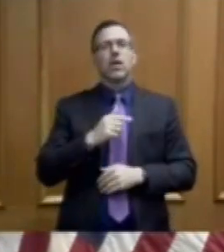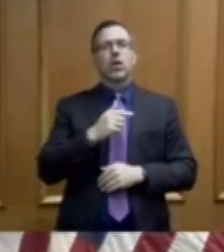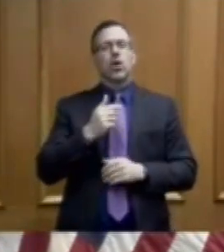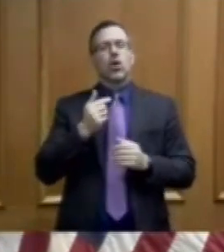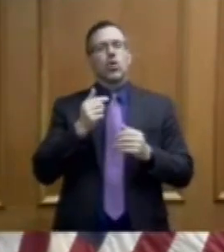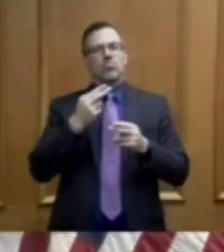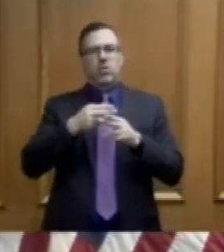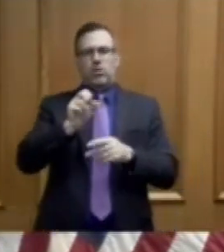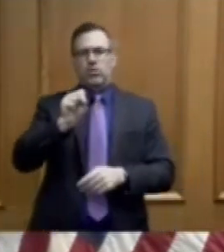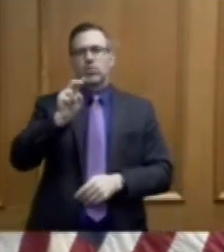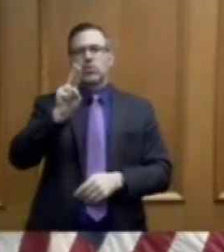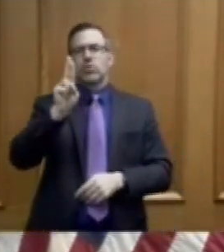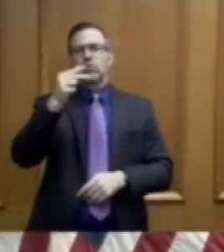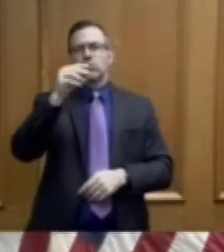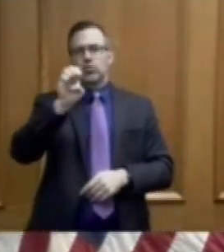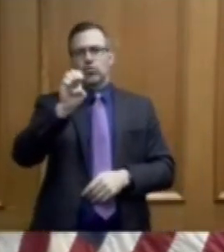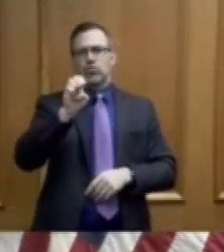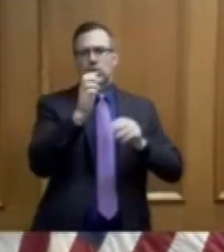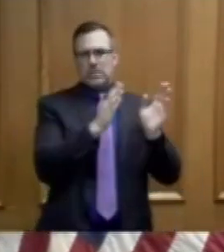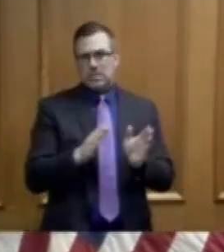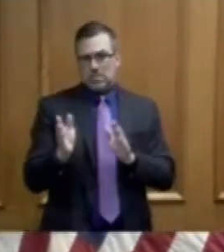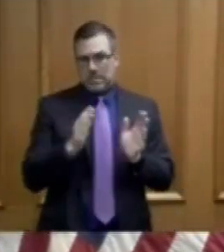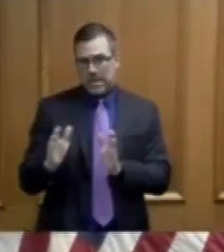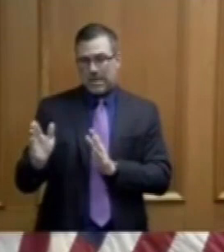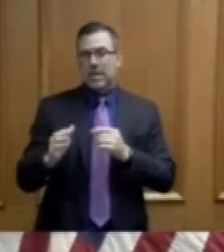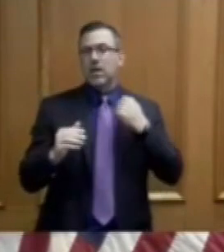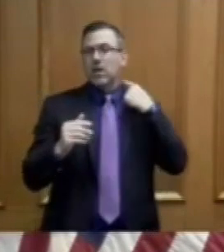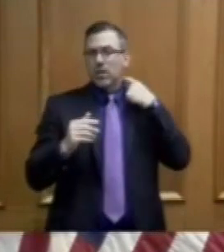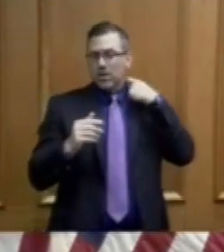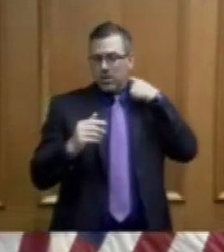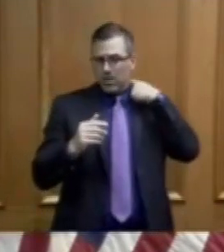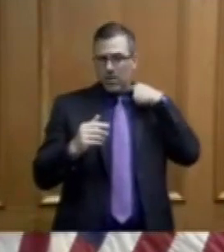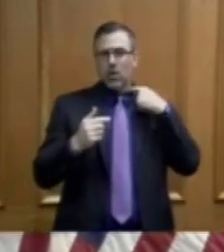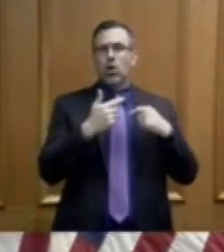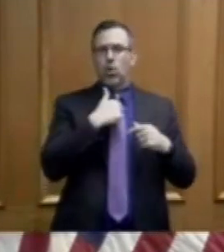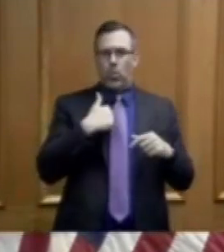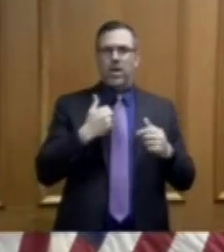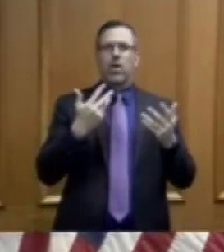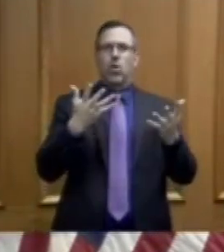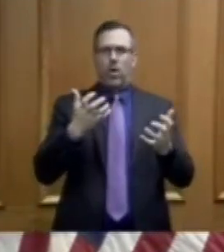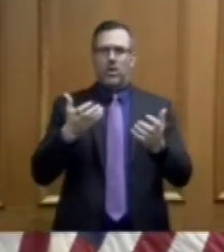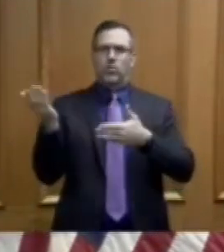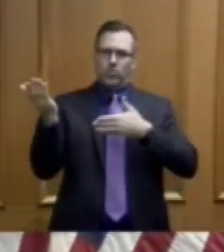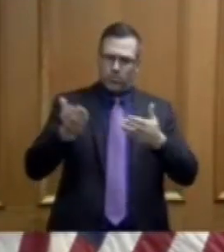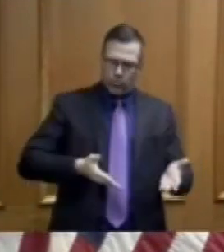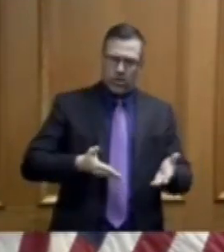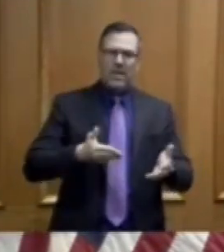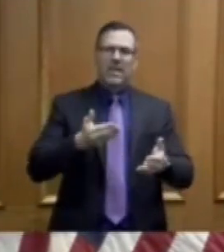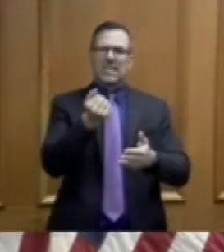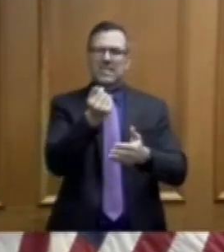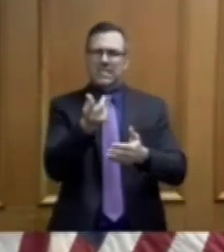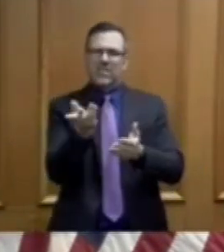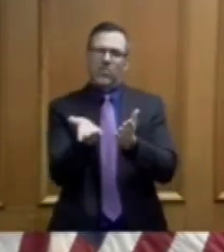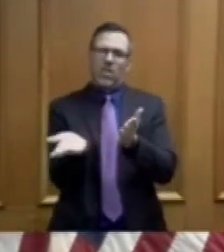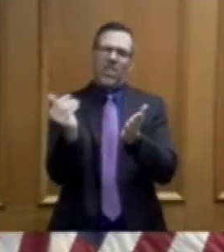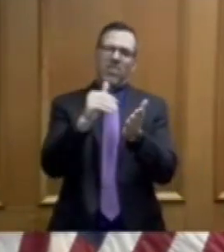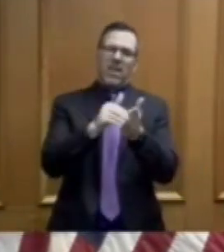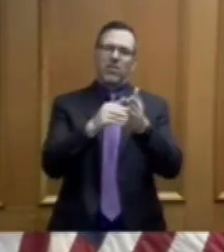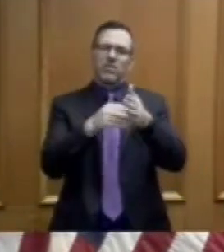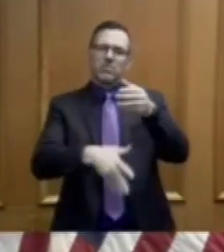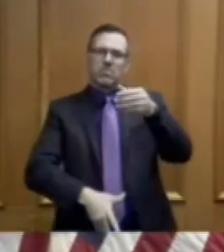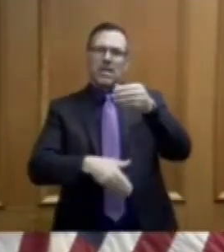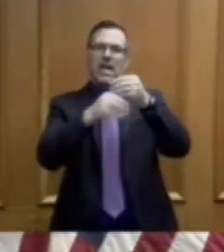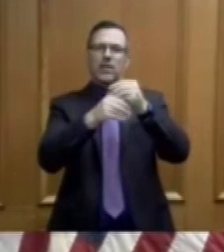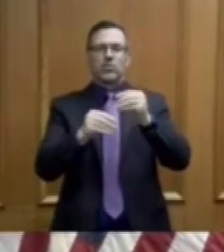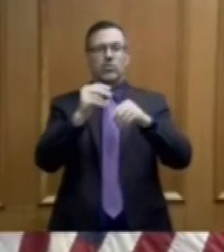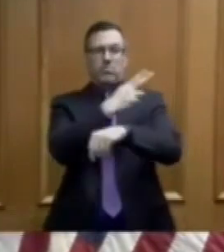bring online thousands of additional hospital beds in every major city in our state.